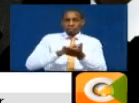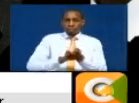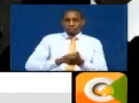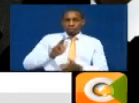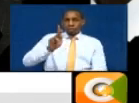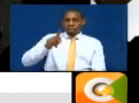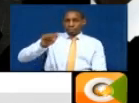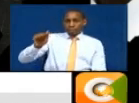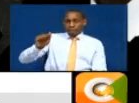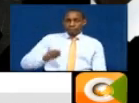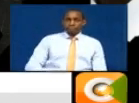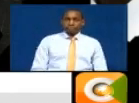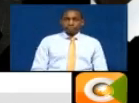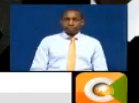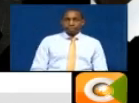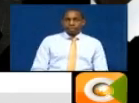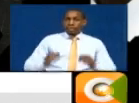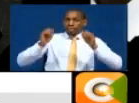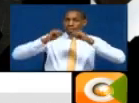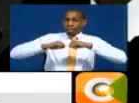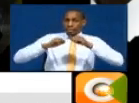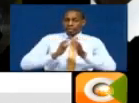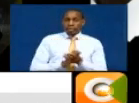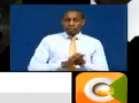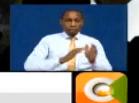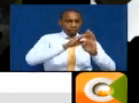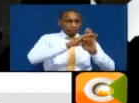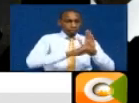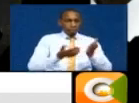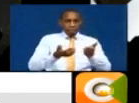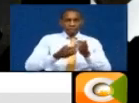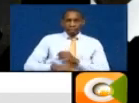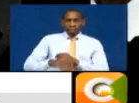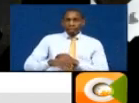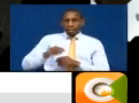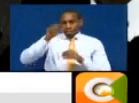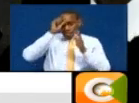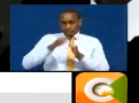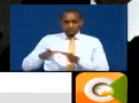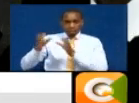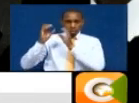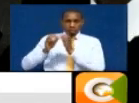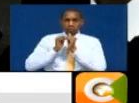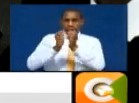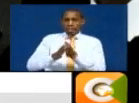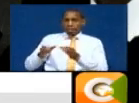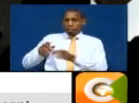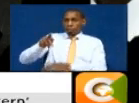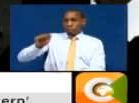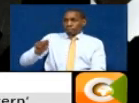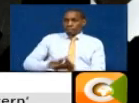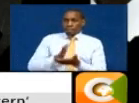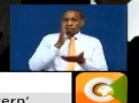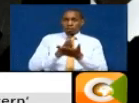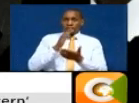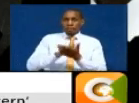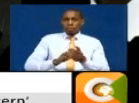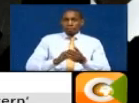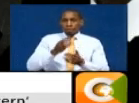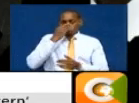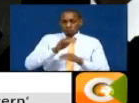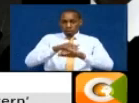Ports Authority, KPA. The agreement's schedule, however, requires Kiingi and his Pamoja African Alliance PAA to secure for Ruto at